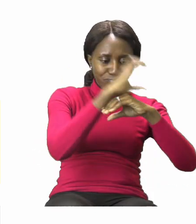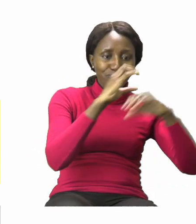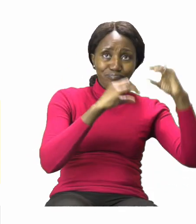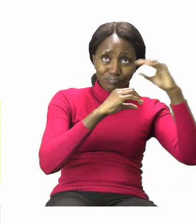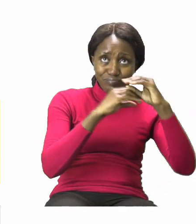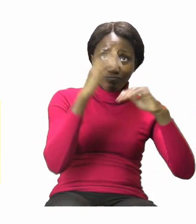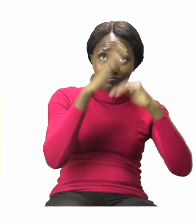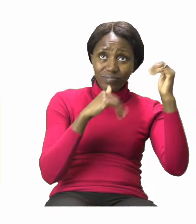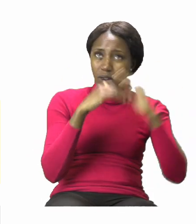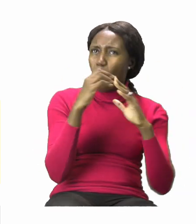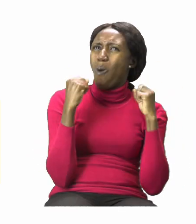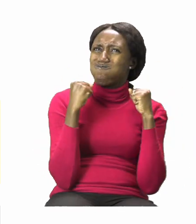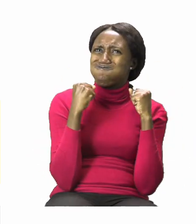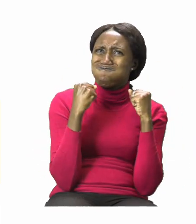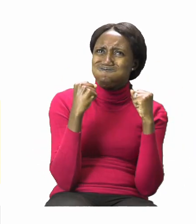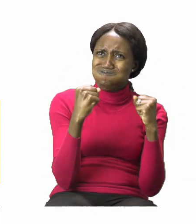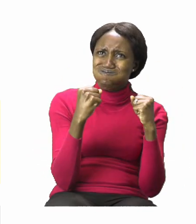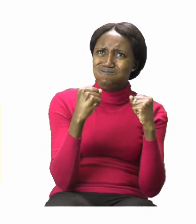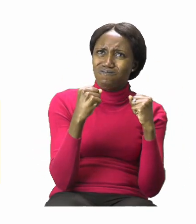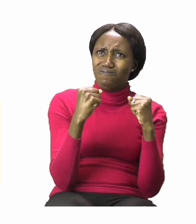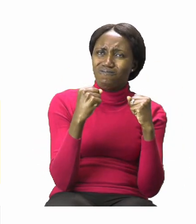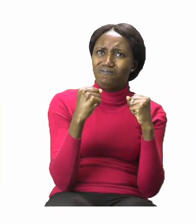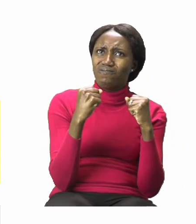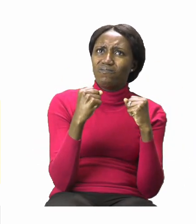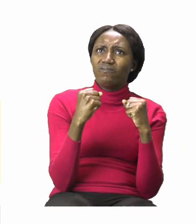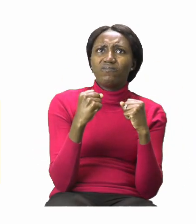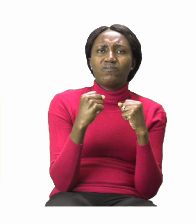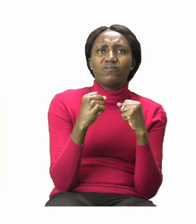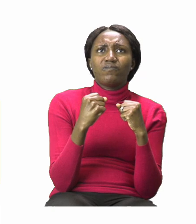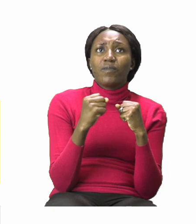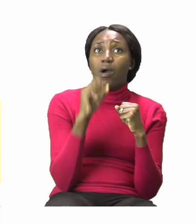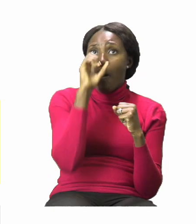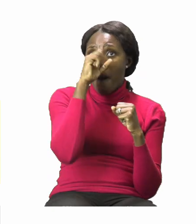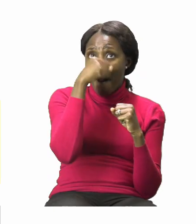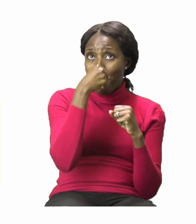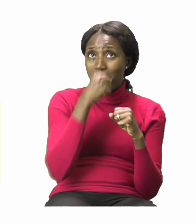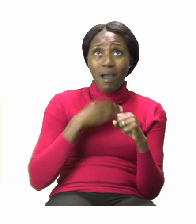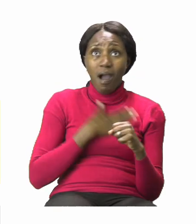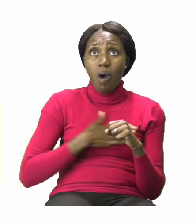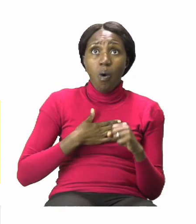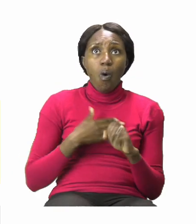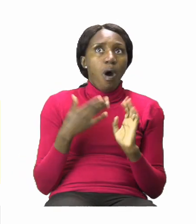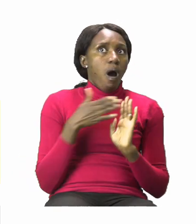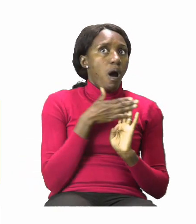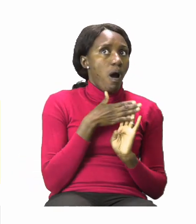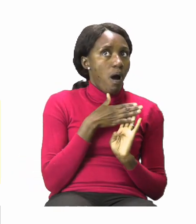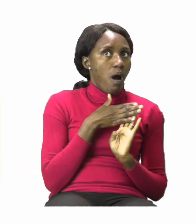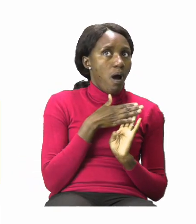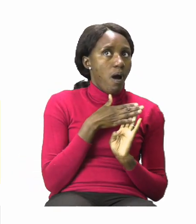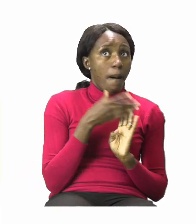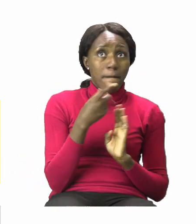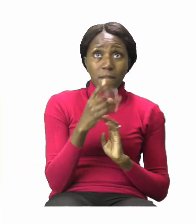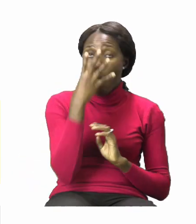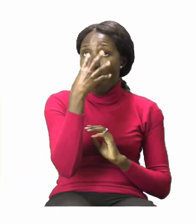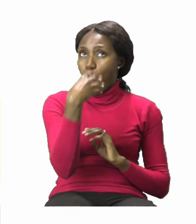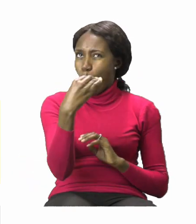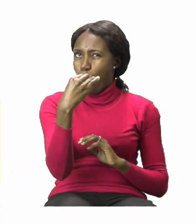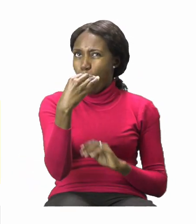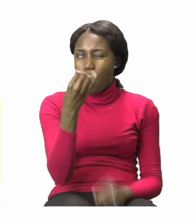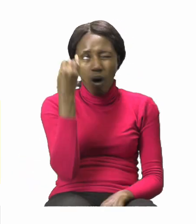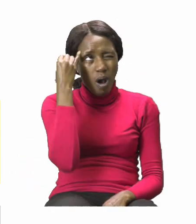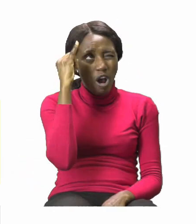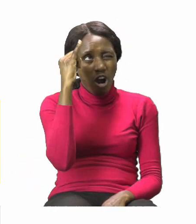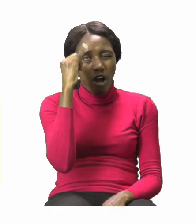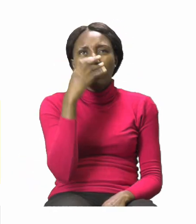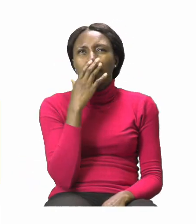strong. The pigs felt a little bit safer, but the wolf was not yet done, because